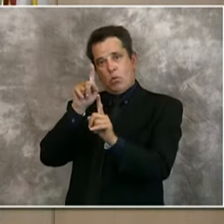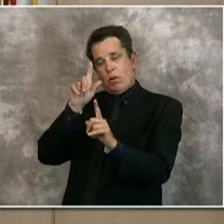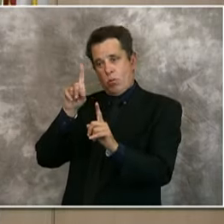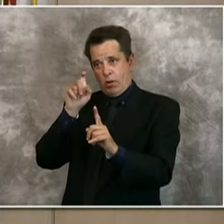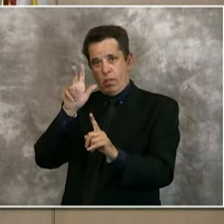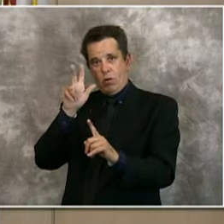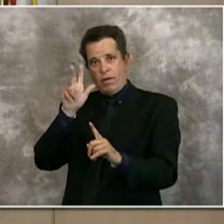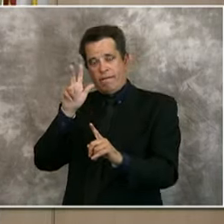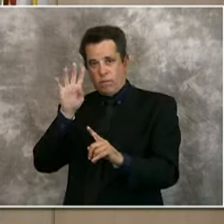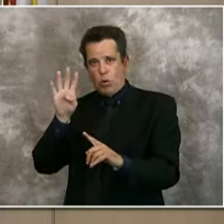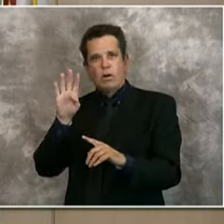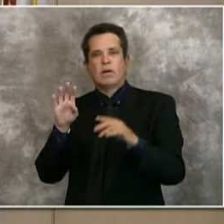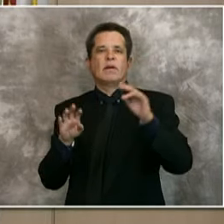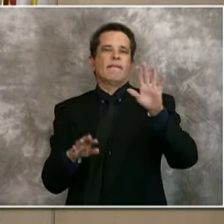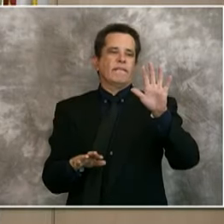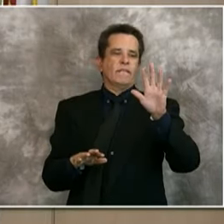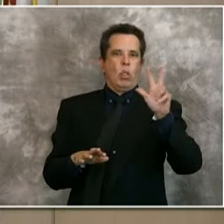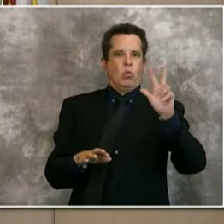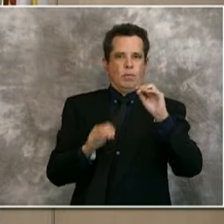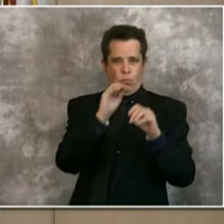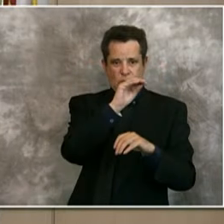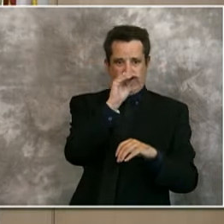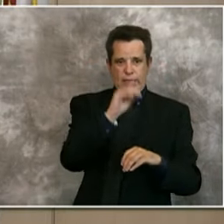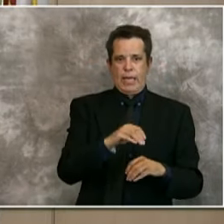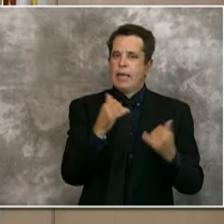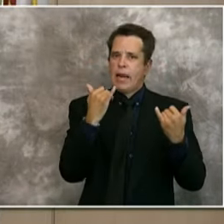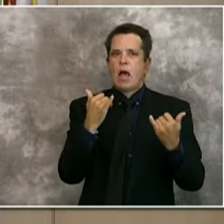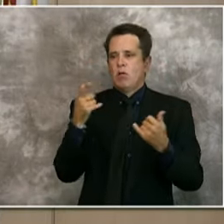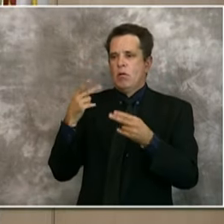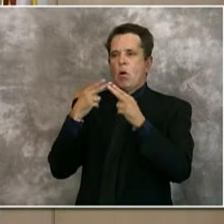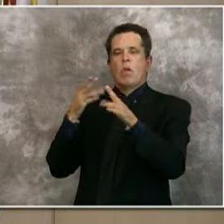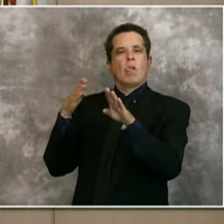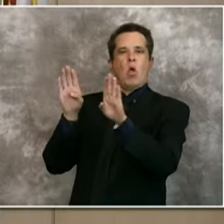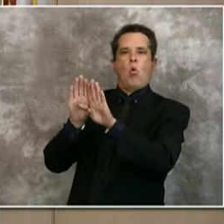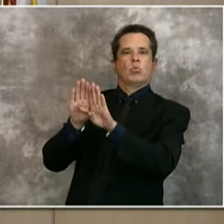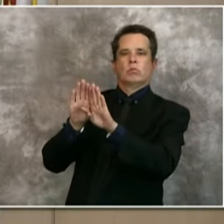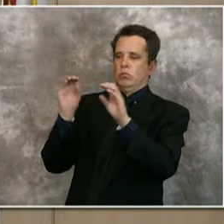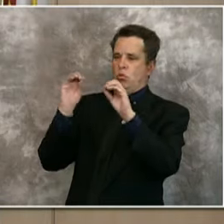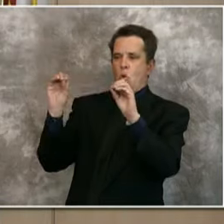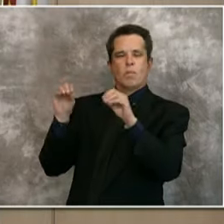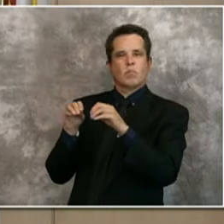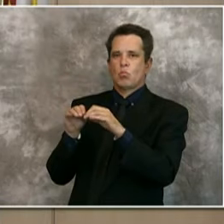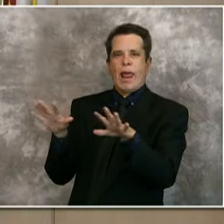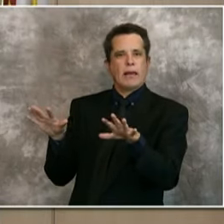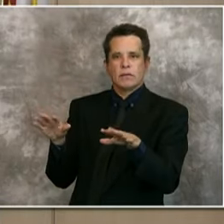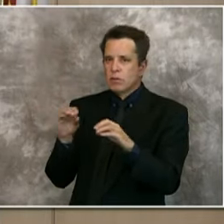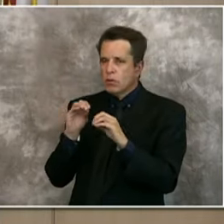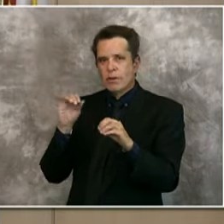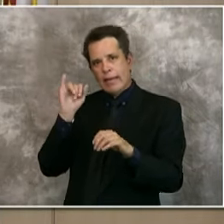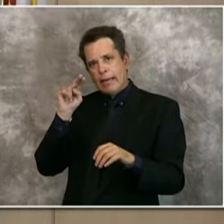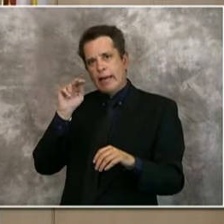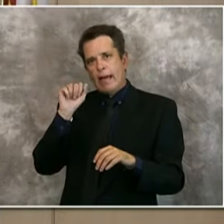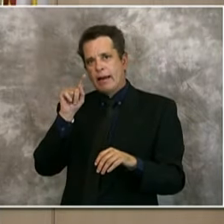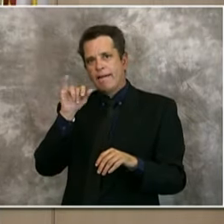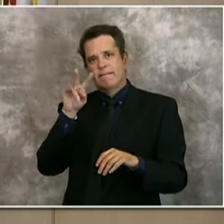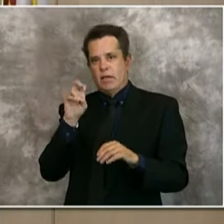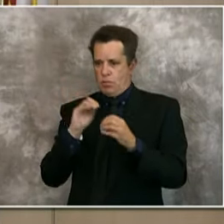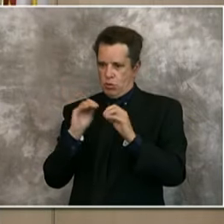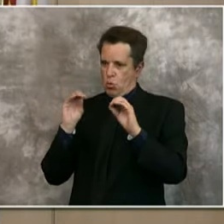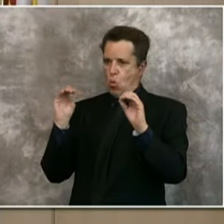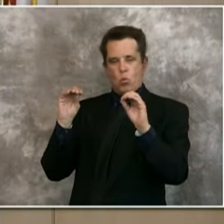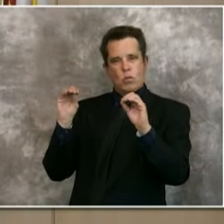139 outbreaks, 73 or 53% are now closed and inactive outbreaks, meaning there have not been